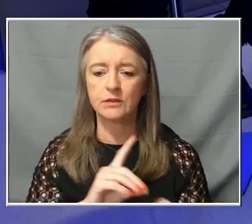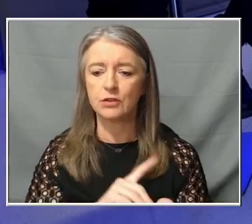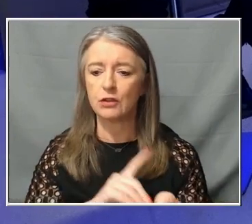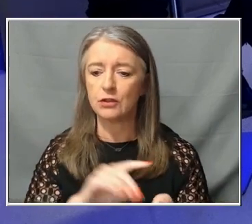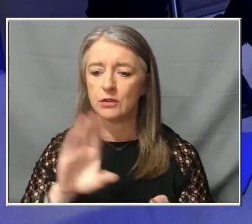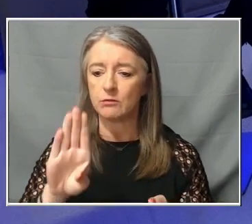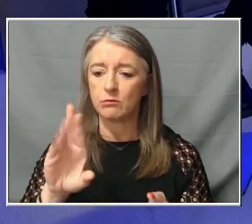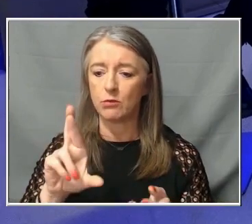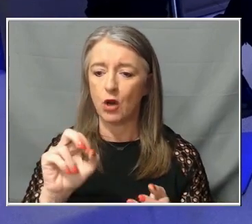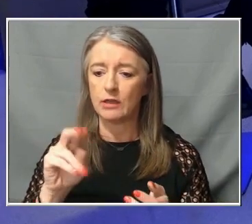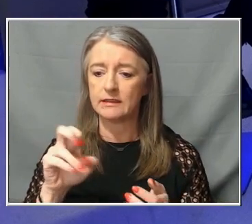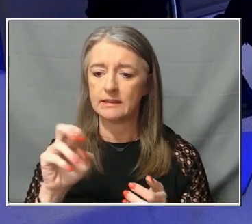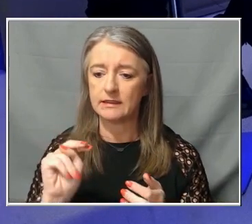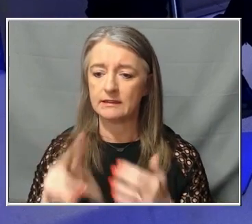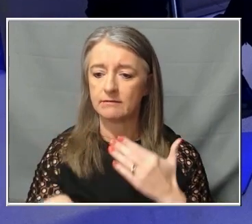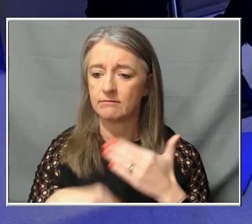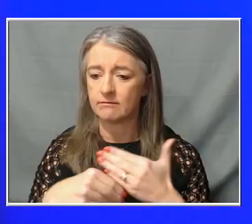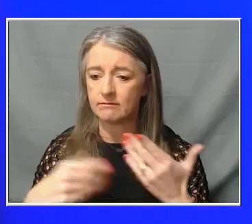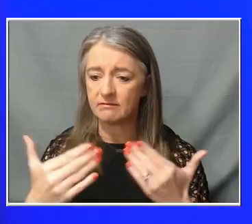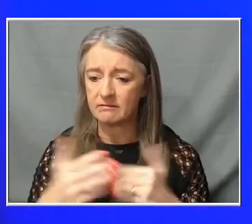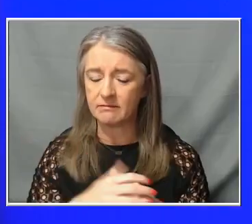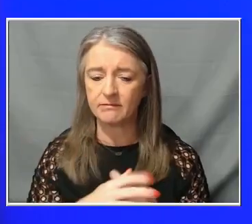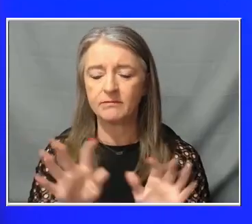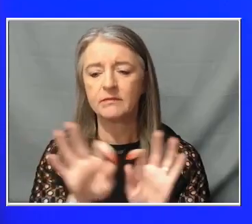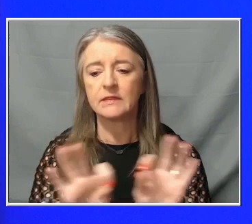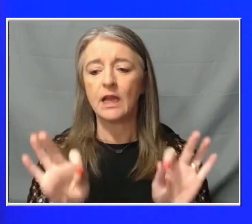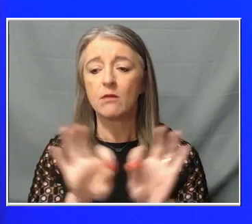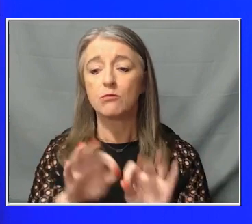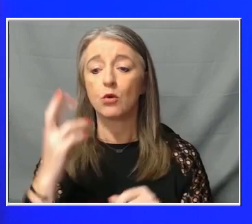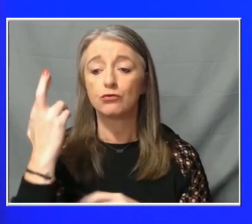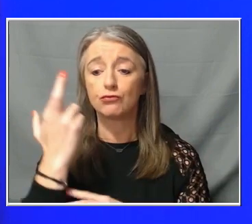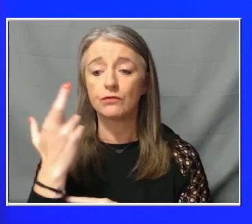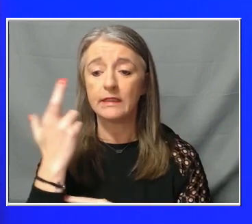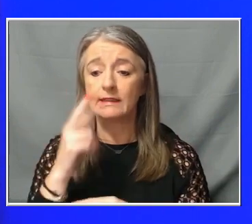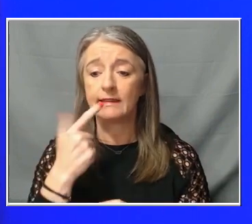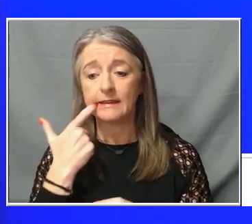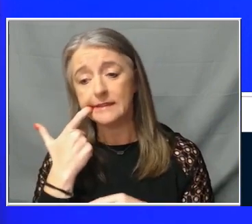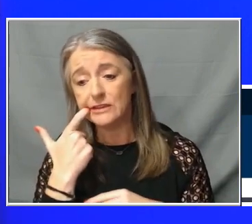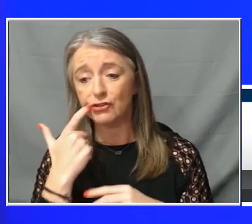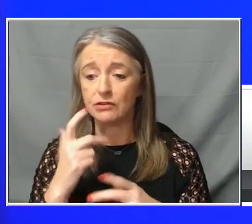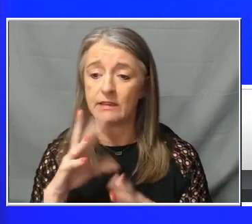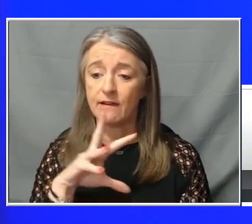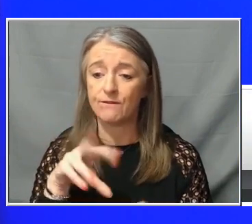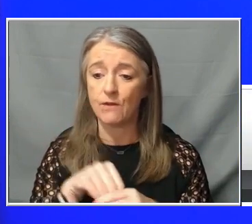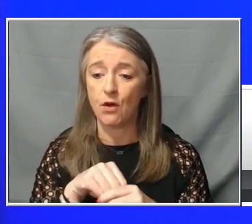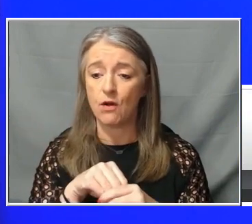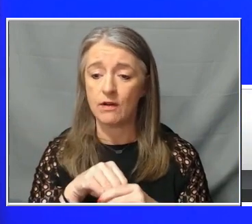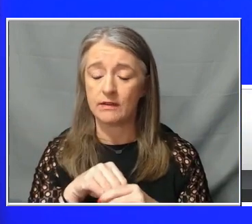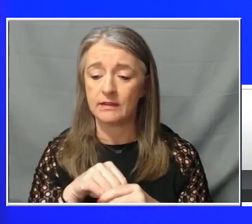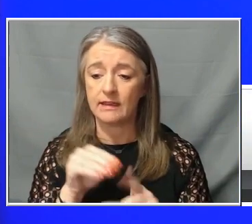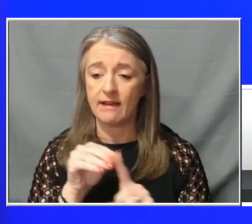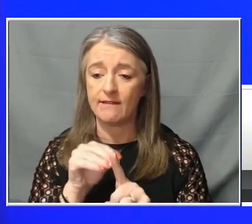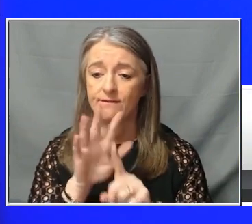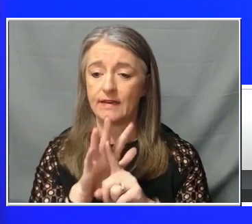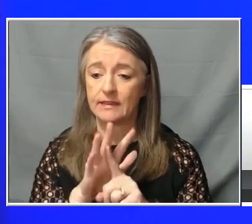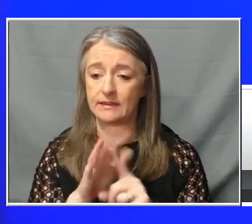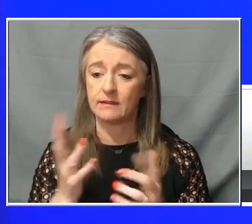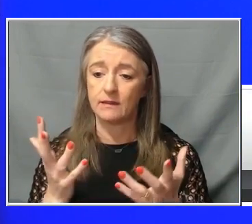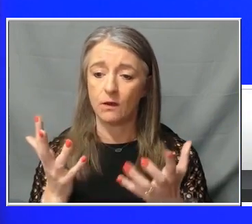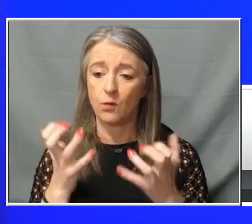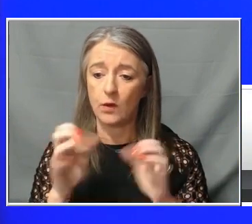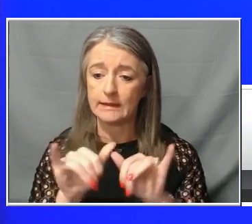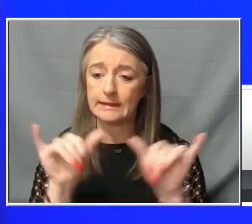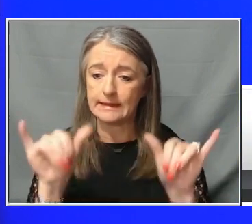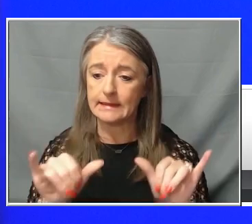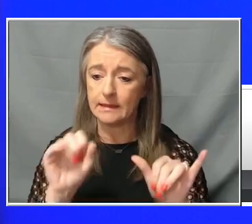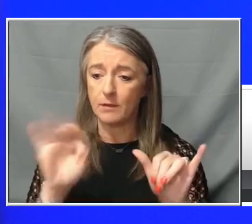Anything? It's important to realize that addiction involves affecting the want system of the brain,